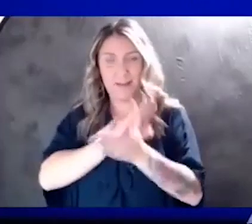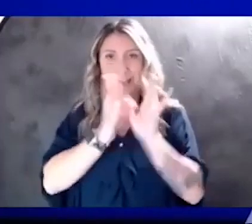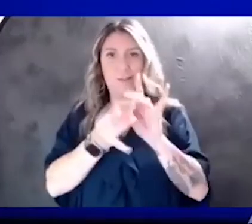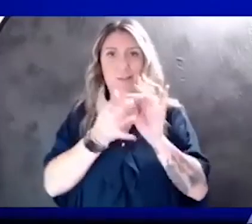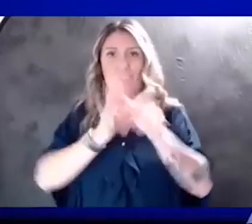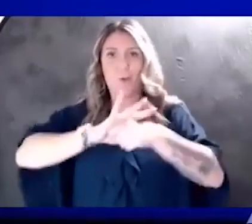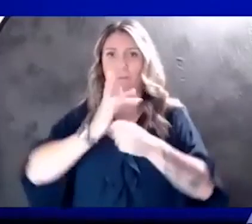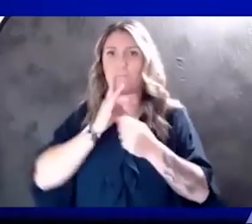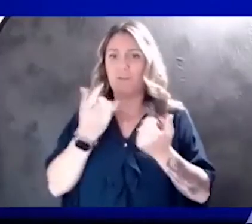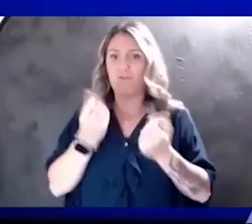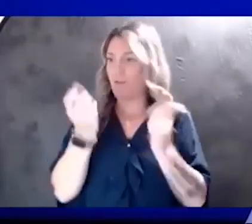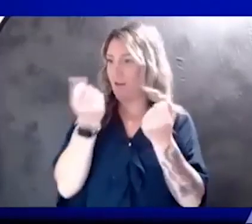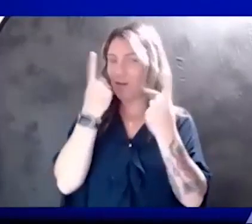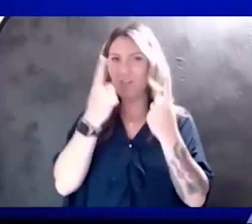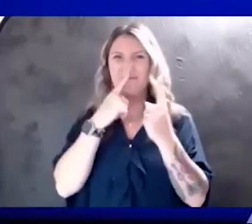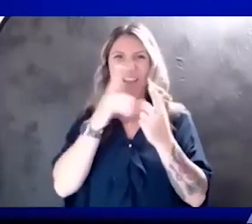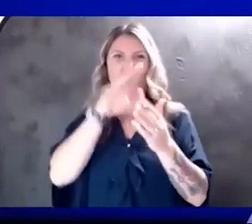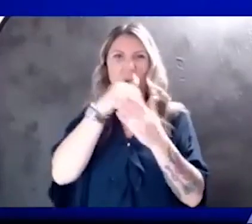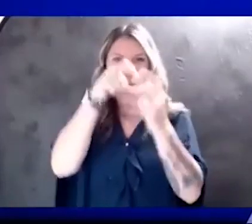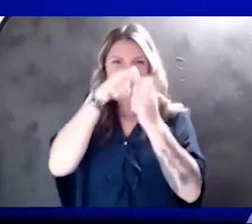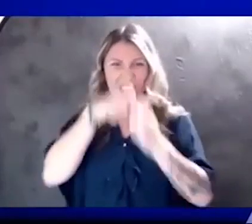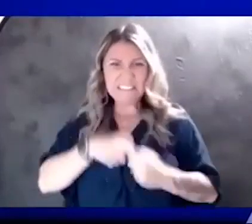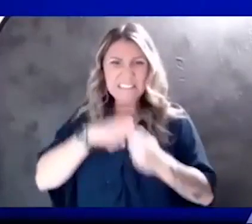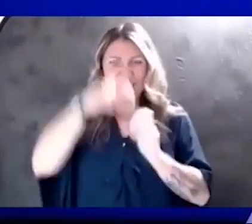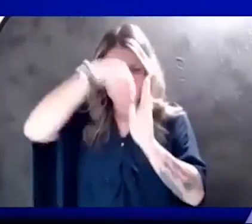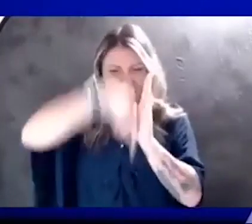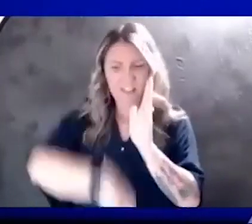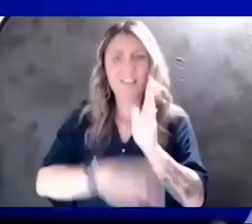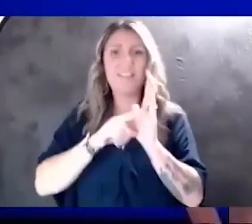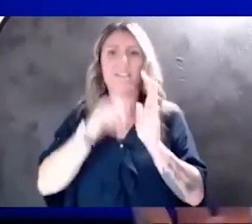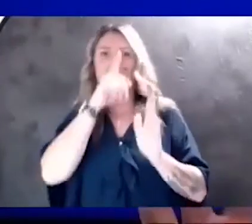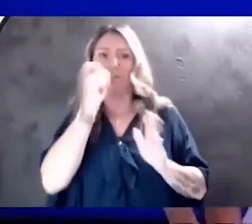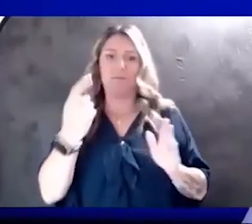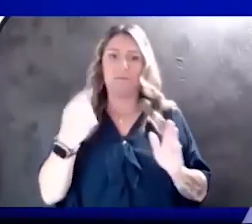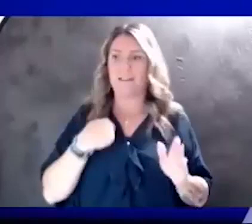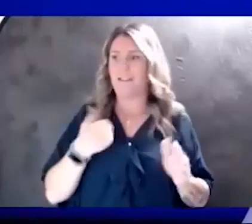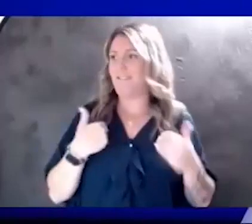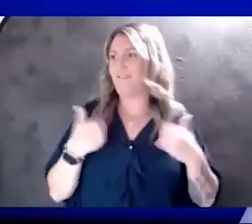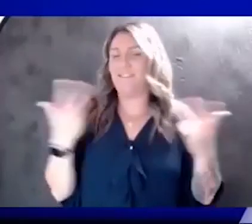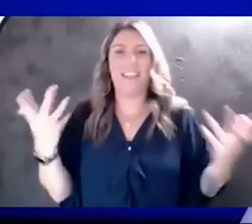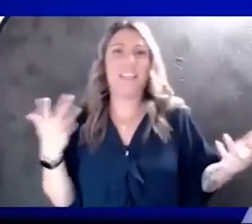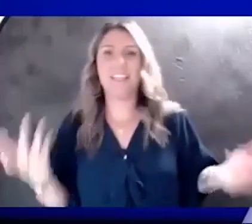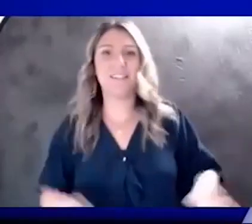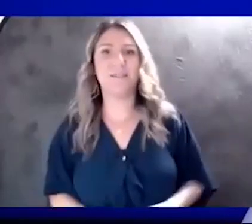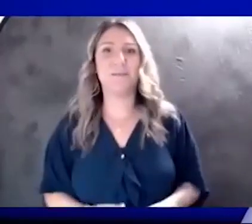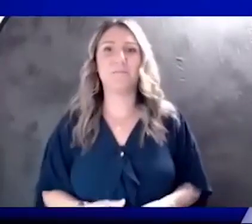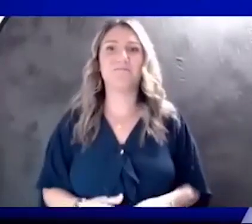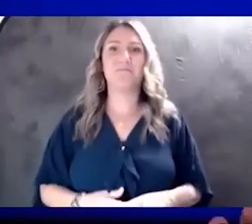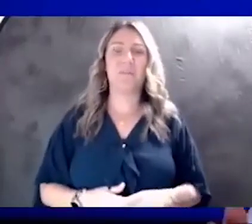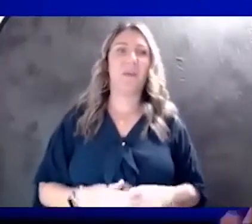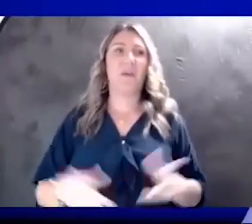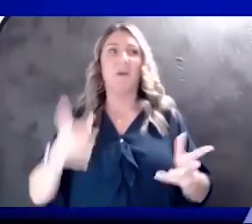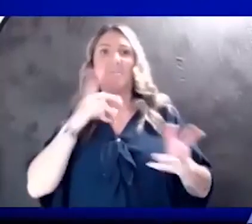every nitty-gritty part of it because I have some nefarious motive, as some